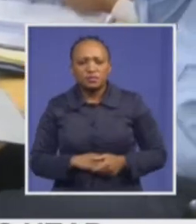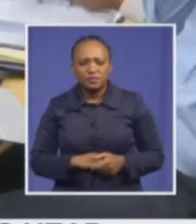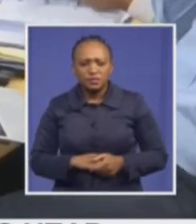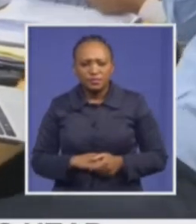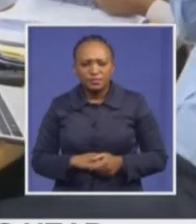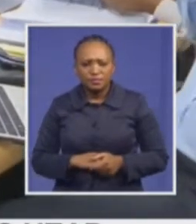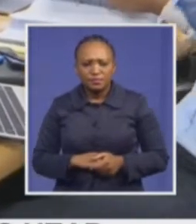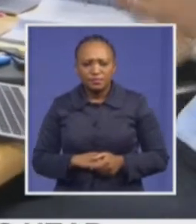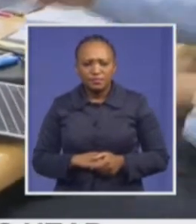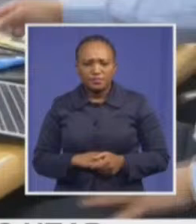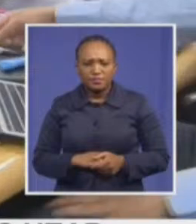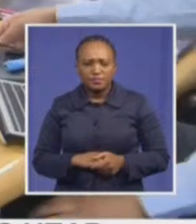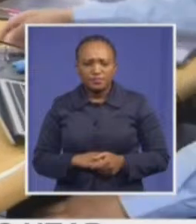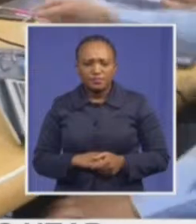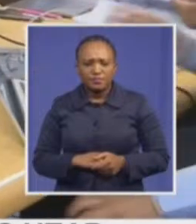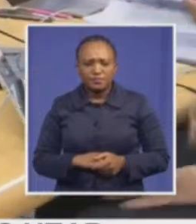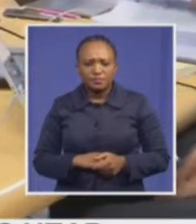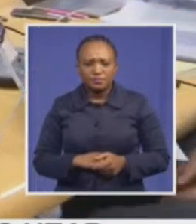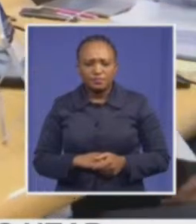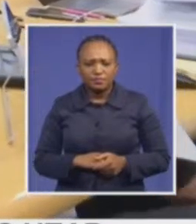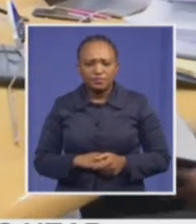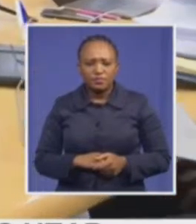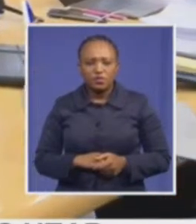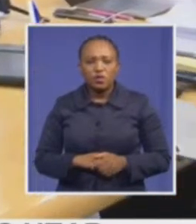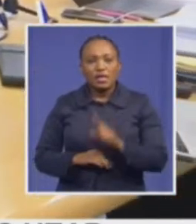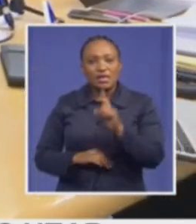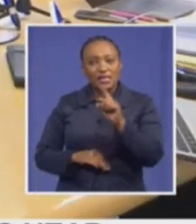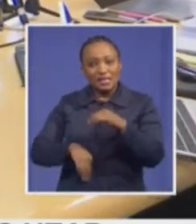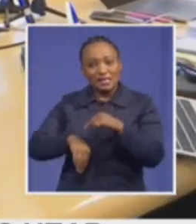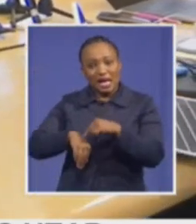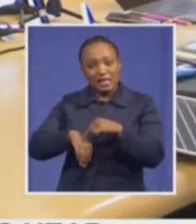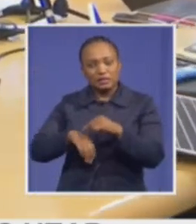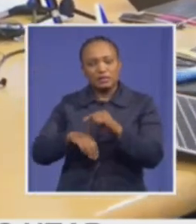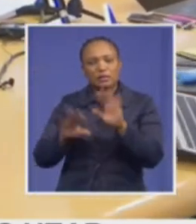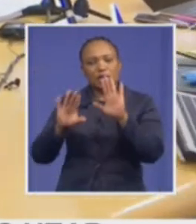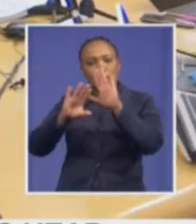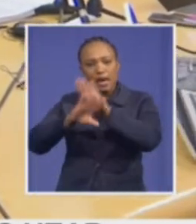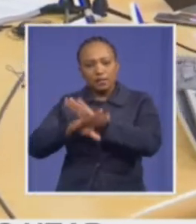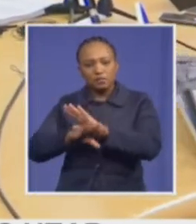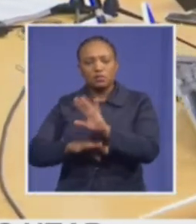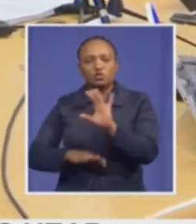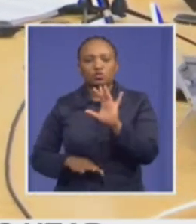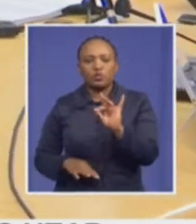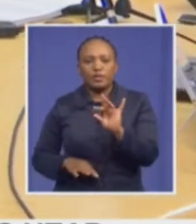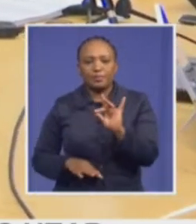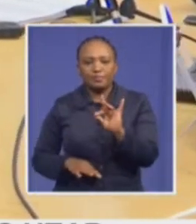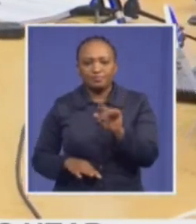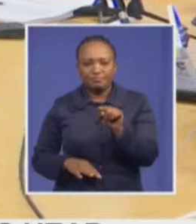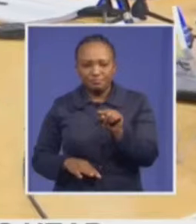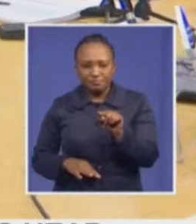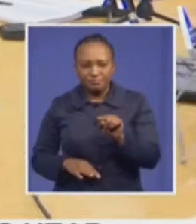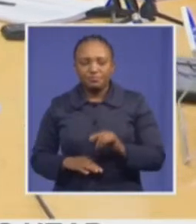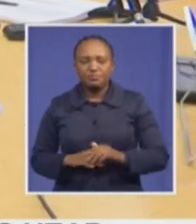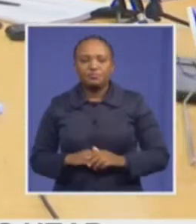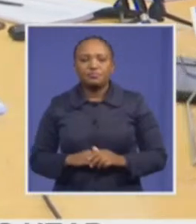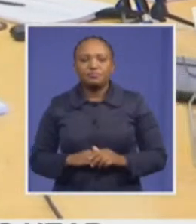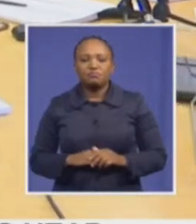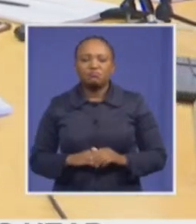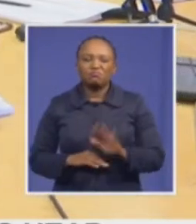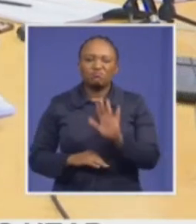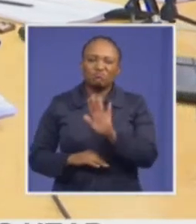that evening, which is a Tuesday, it must have been after 8 in the evening,